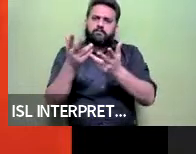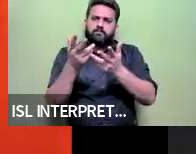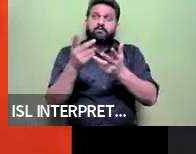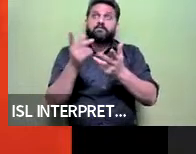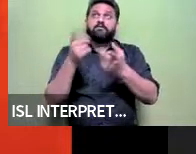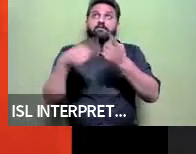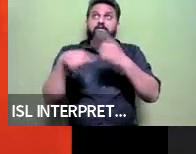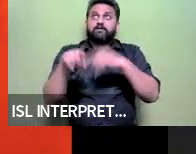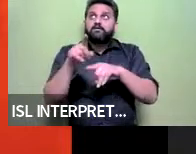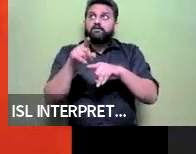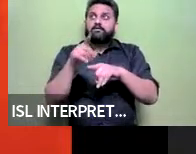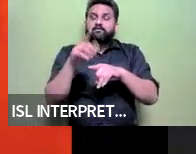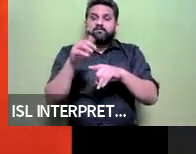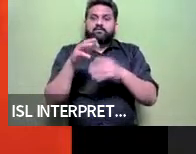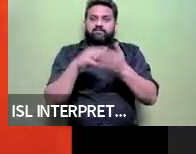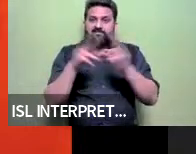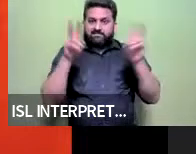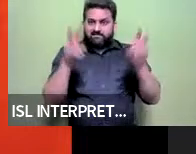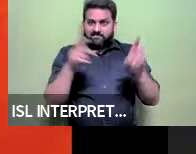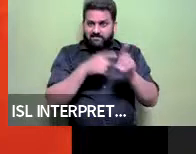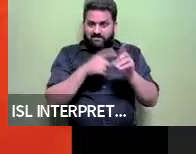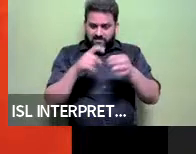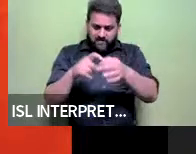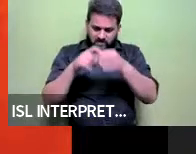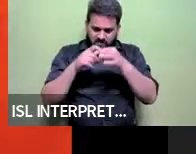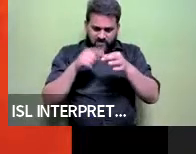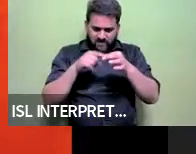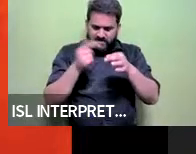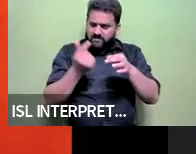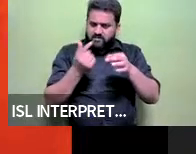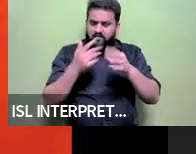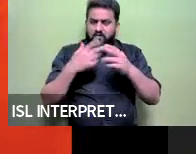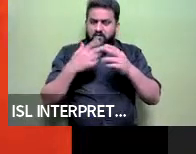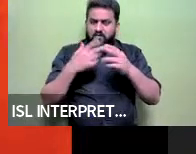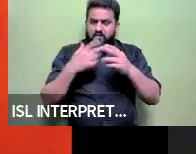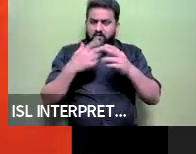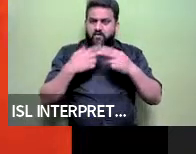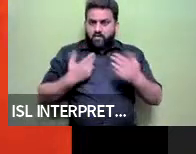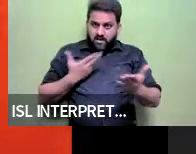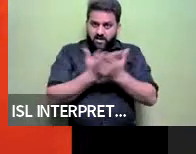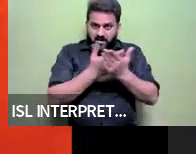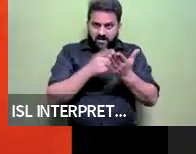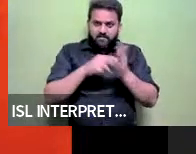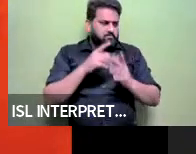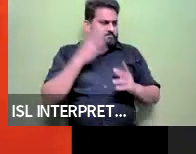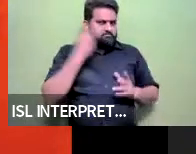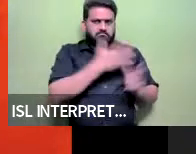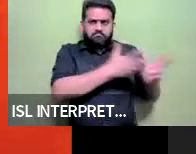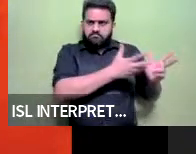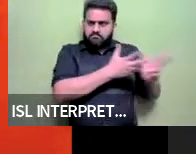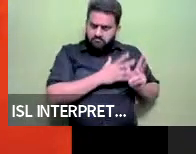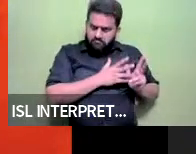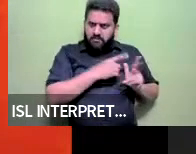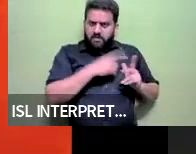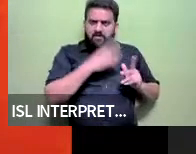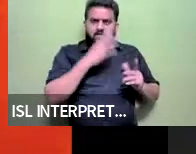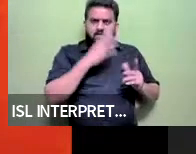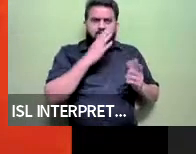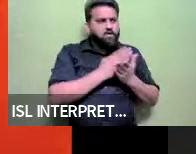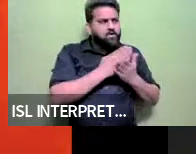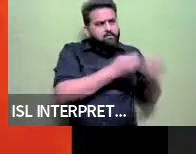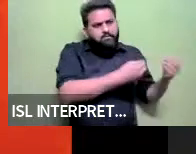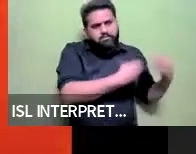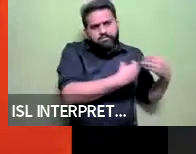are using this question or using this case on your client's behalf, and whatever the facts has been given,